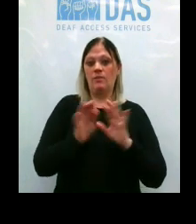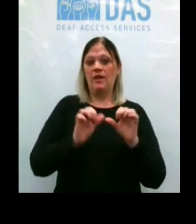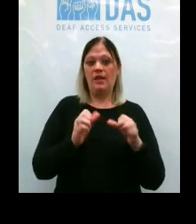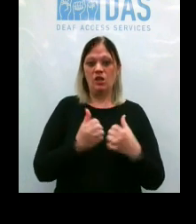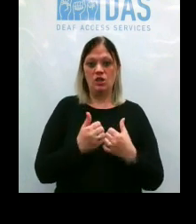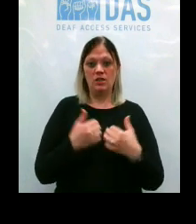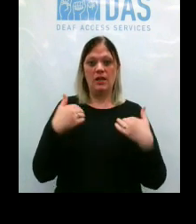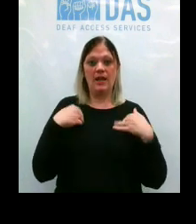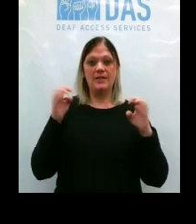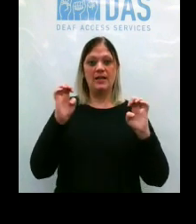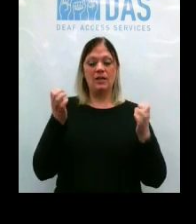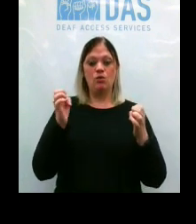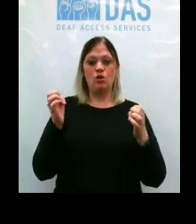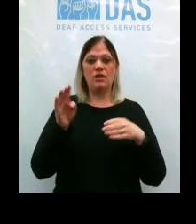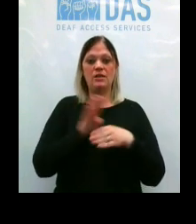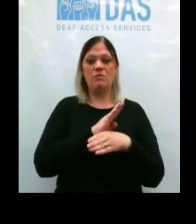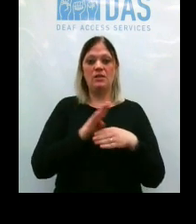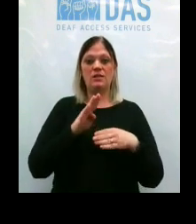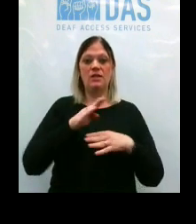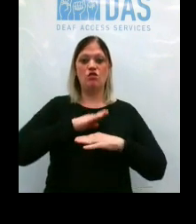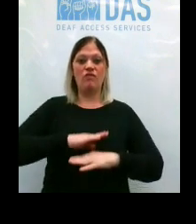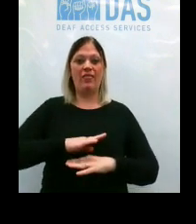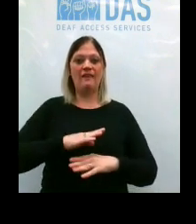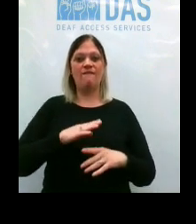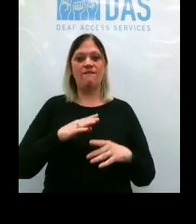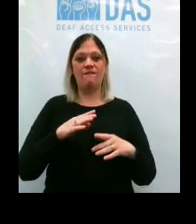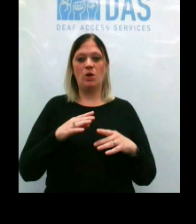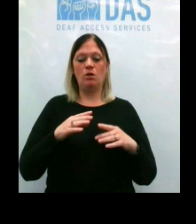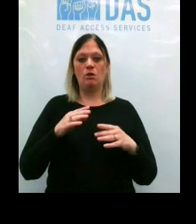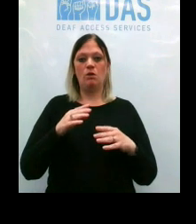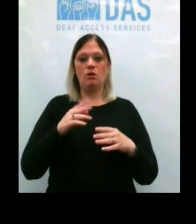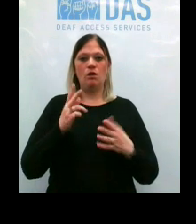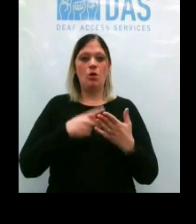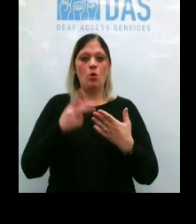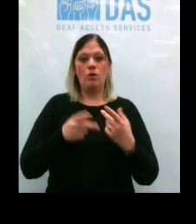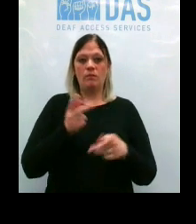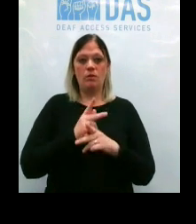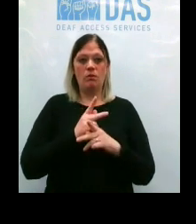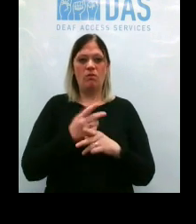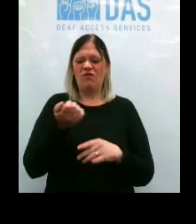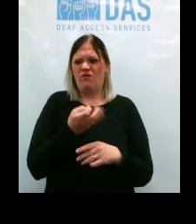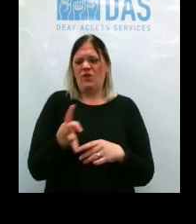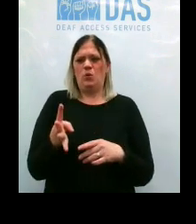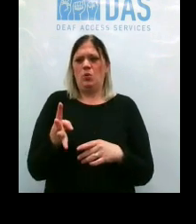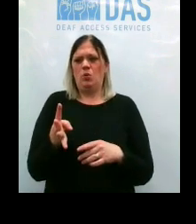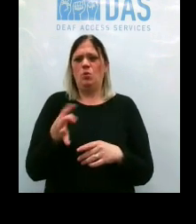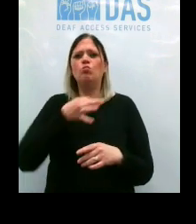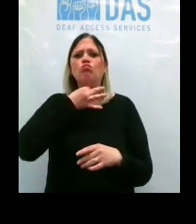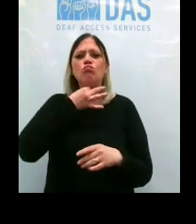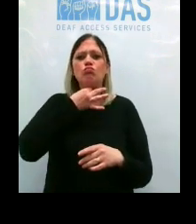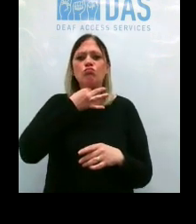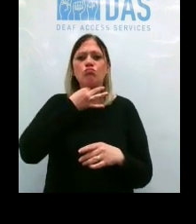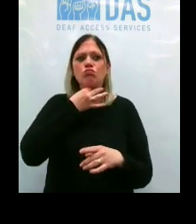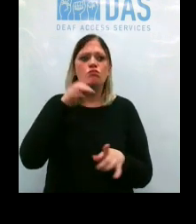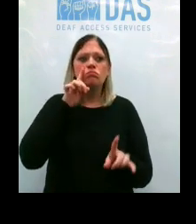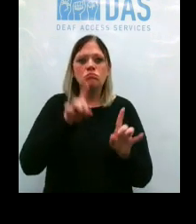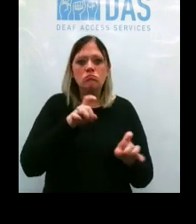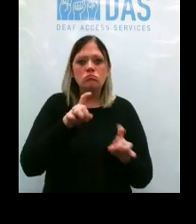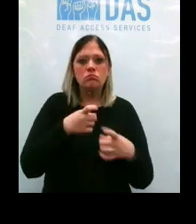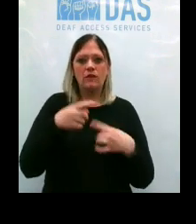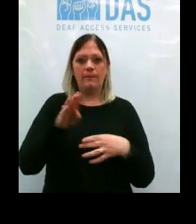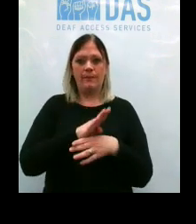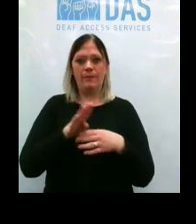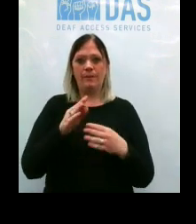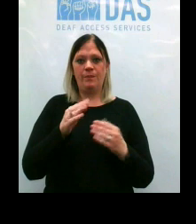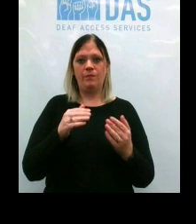an emergency business relief program and loans. We've had very few inquiries from local businesses. Less than 70